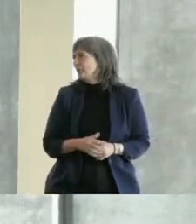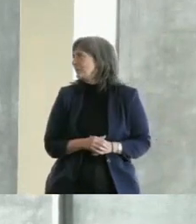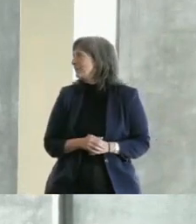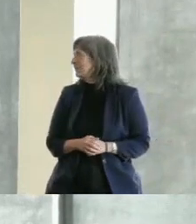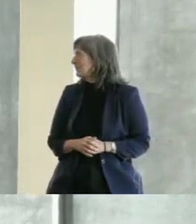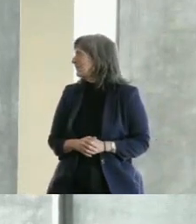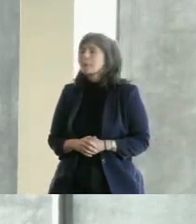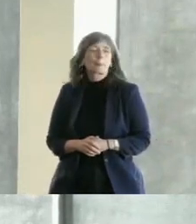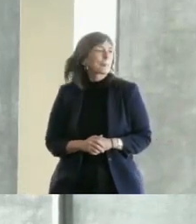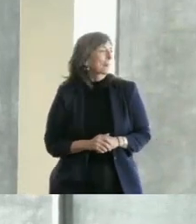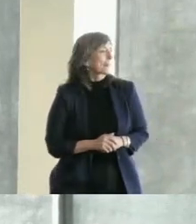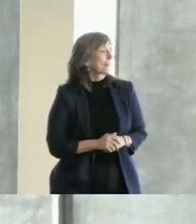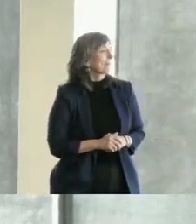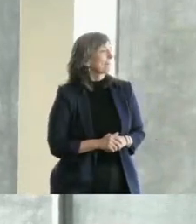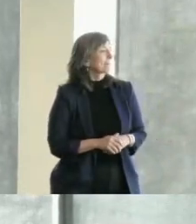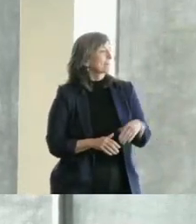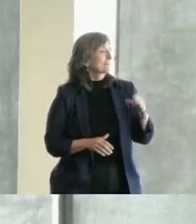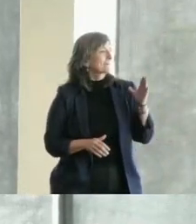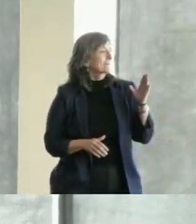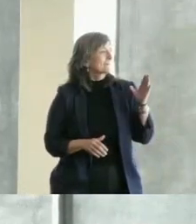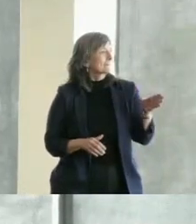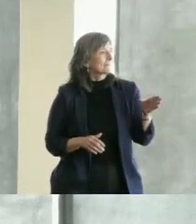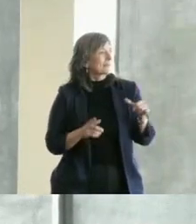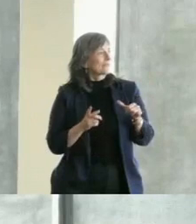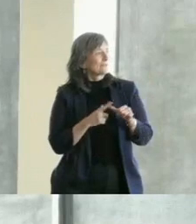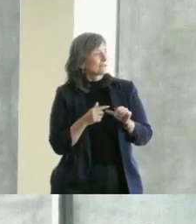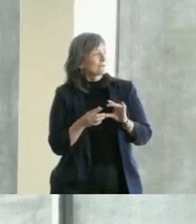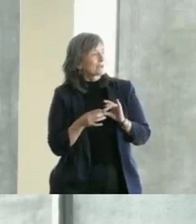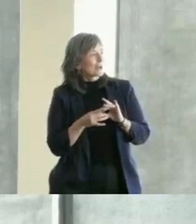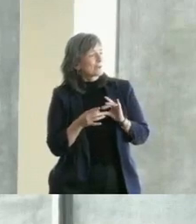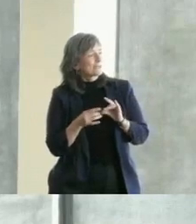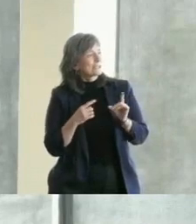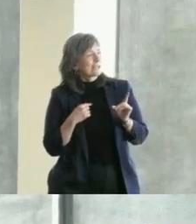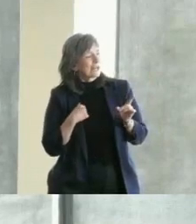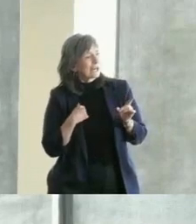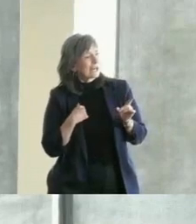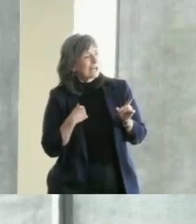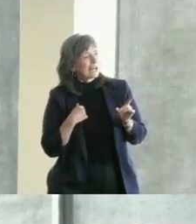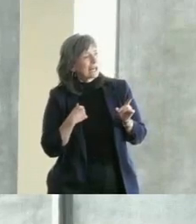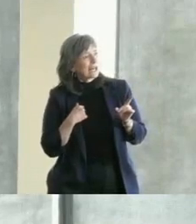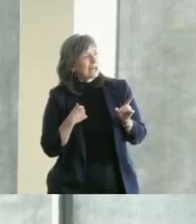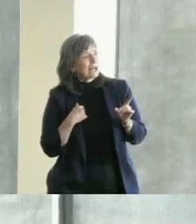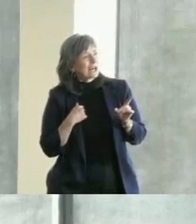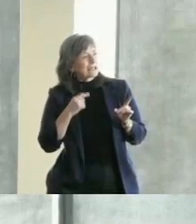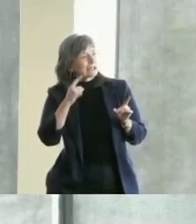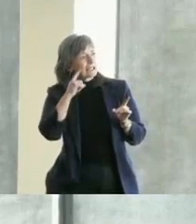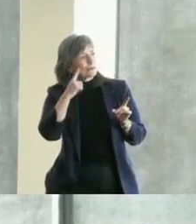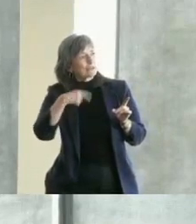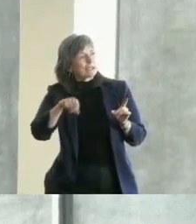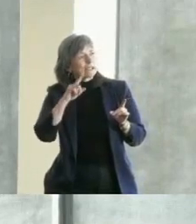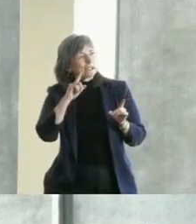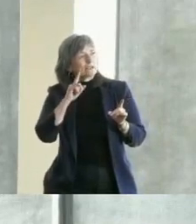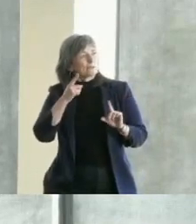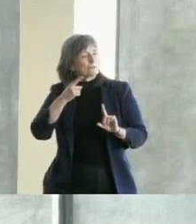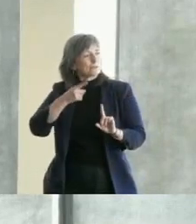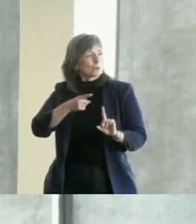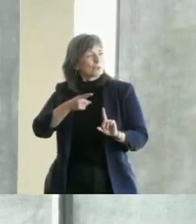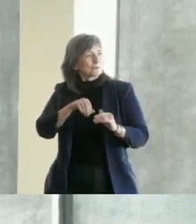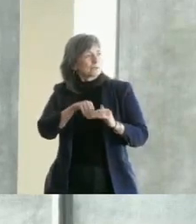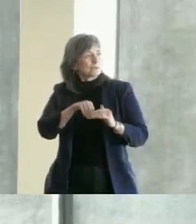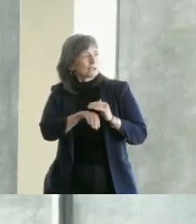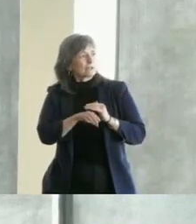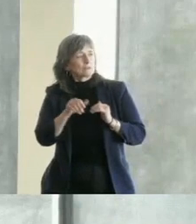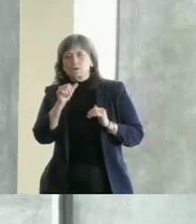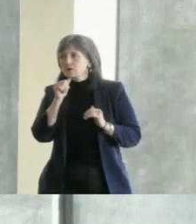you. So first, I guess a comment about microphones. I think we need to remember that microphones are about accessibility. They're not about volume.